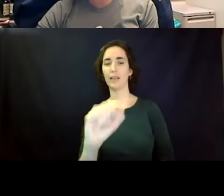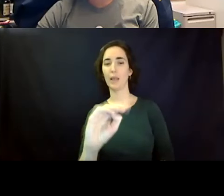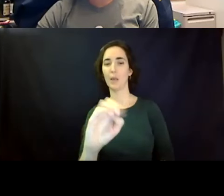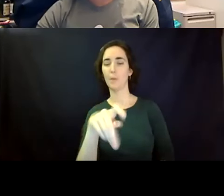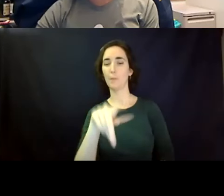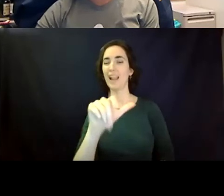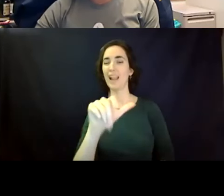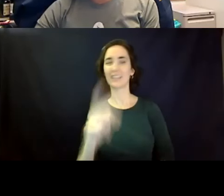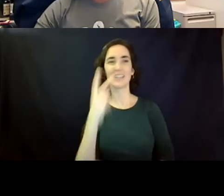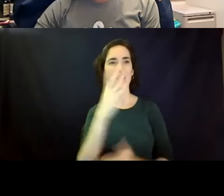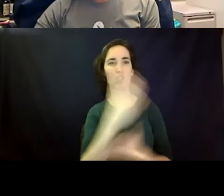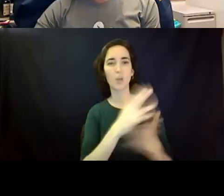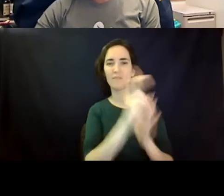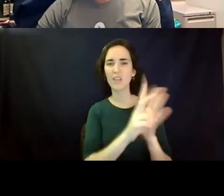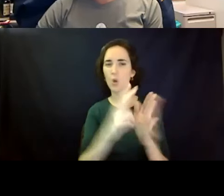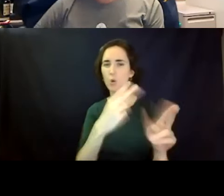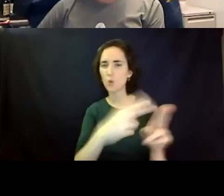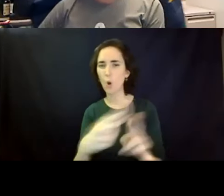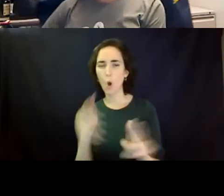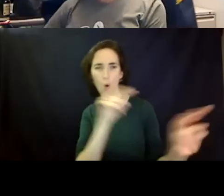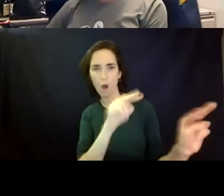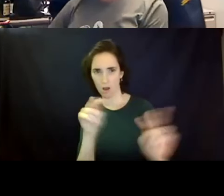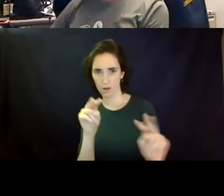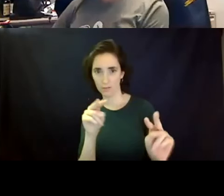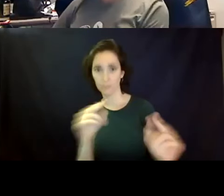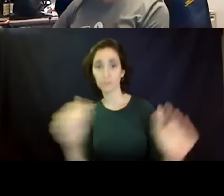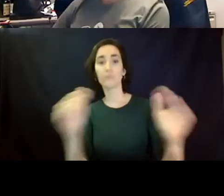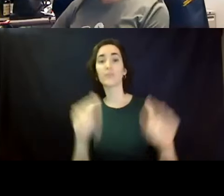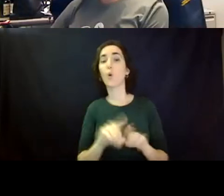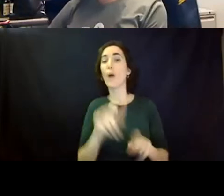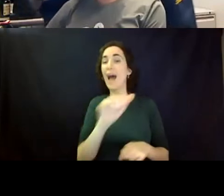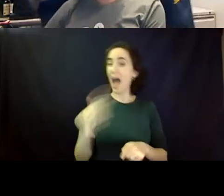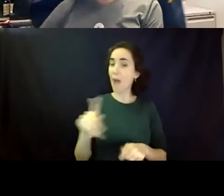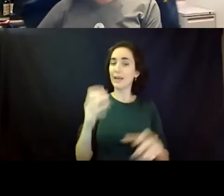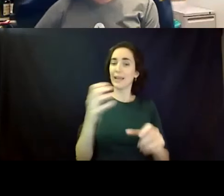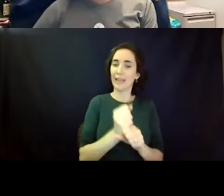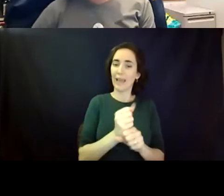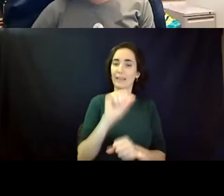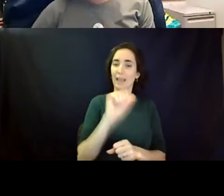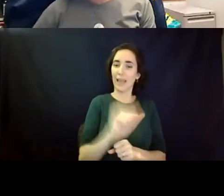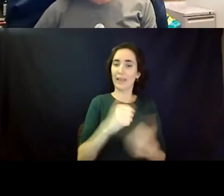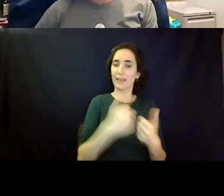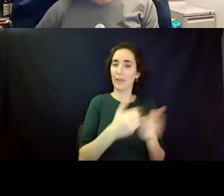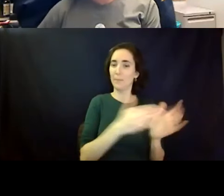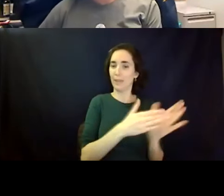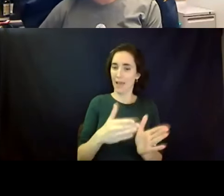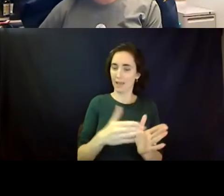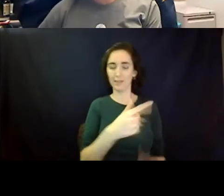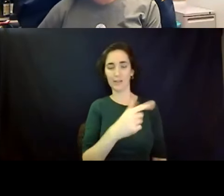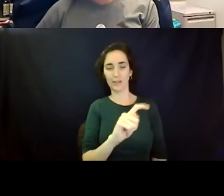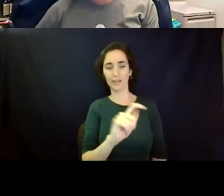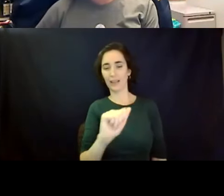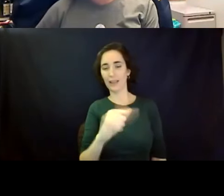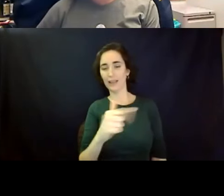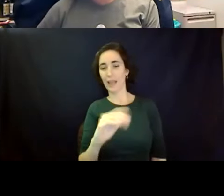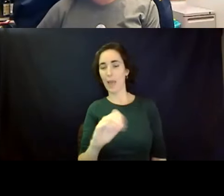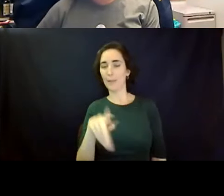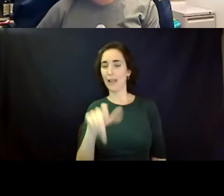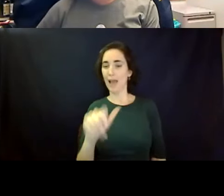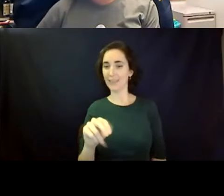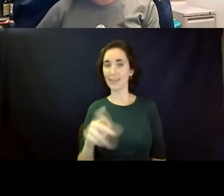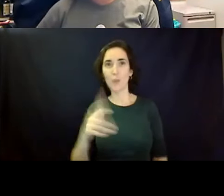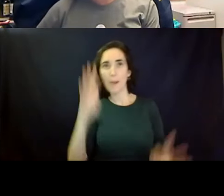have. We also have the Get a Game Plan app. So we're trying to get technological and savvy over here so